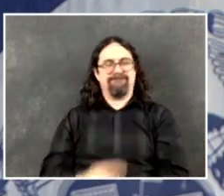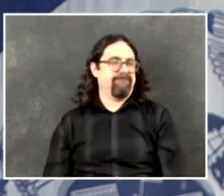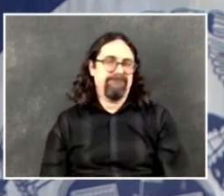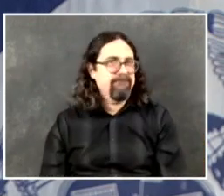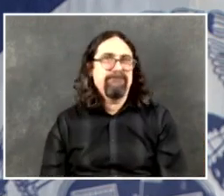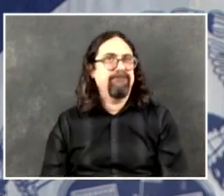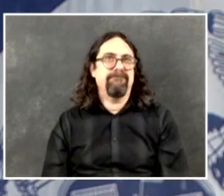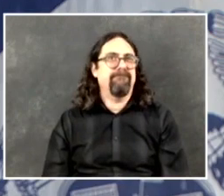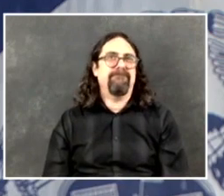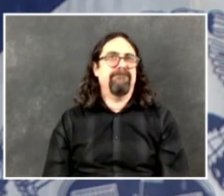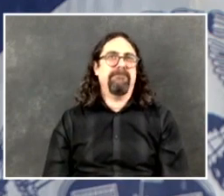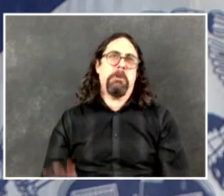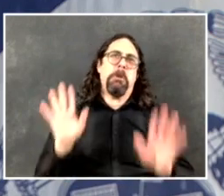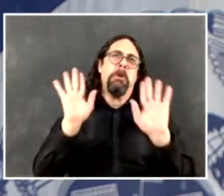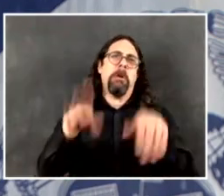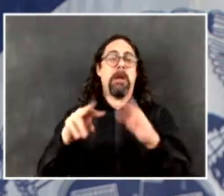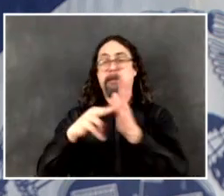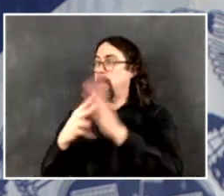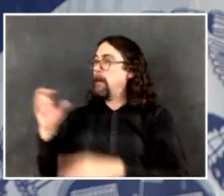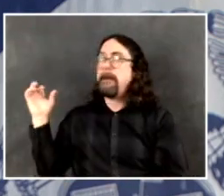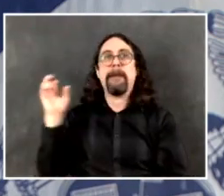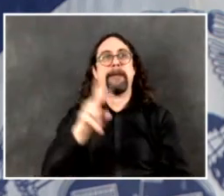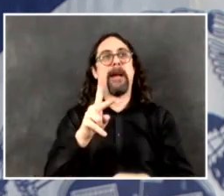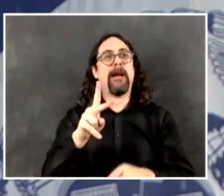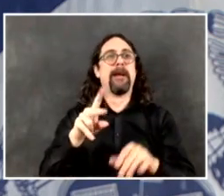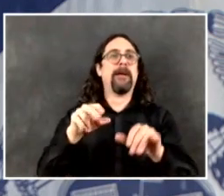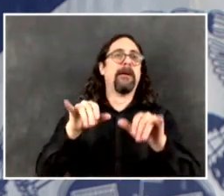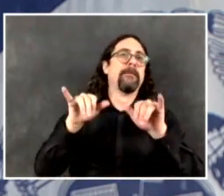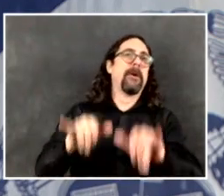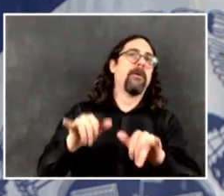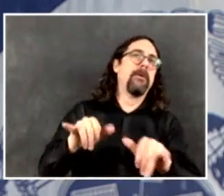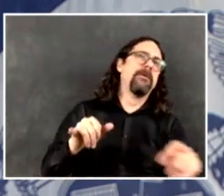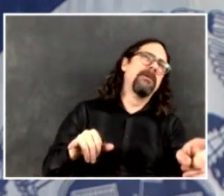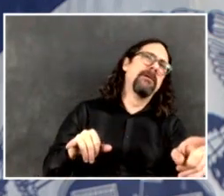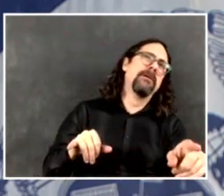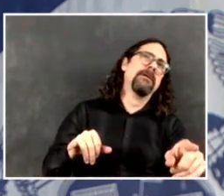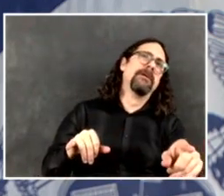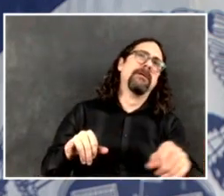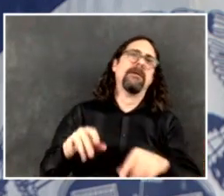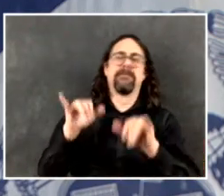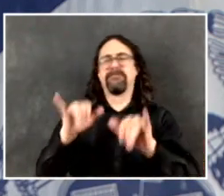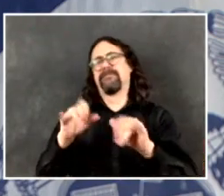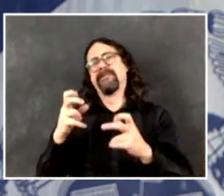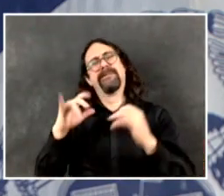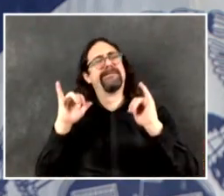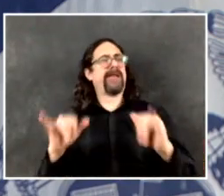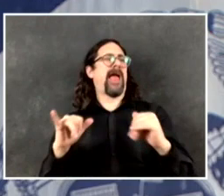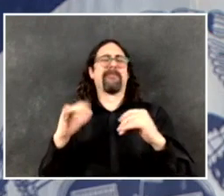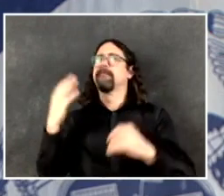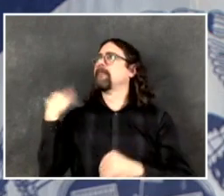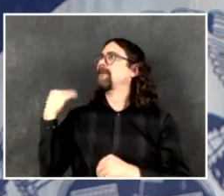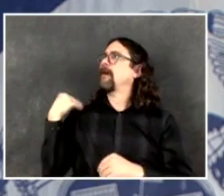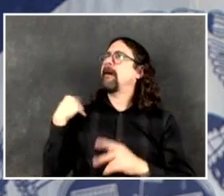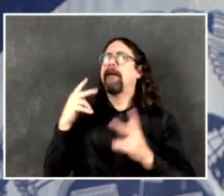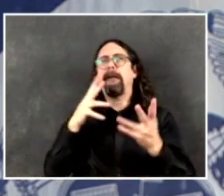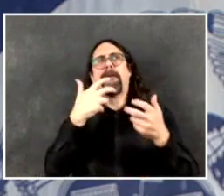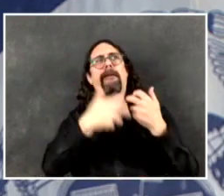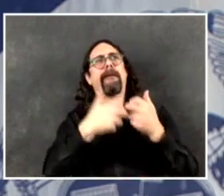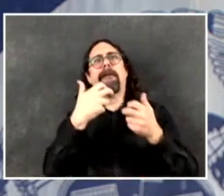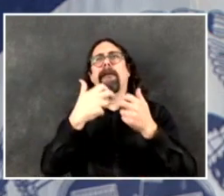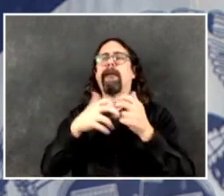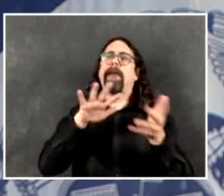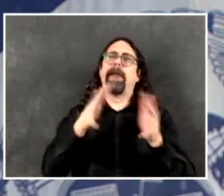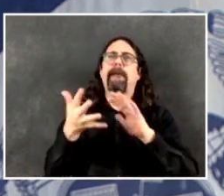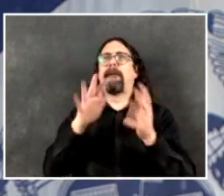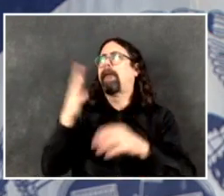I'm aspiring to. I'm aspiring to something different and better. We have 20 months for this administration to run all the way